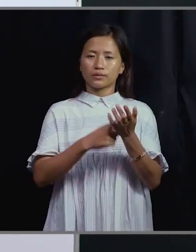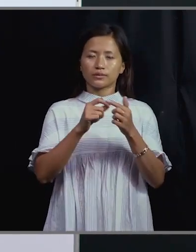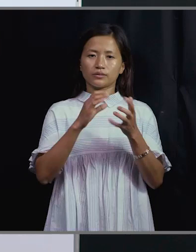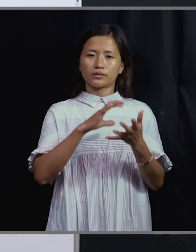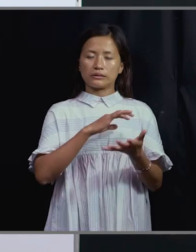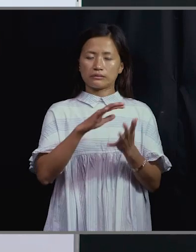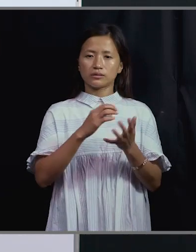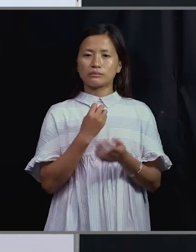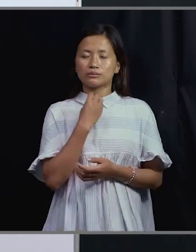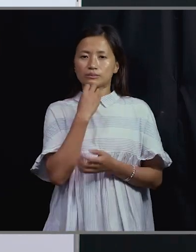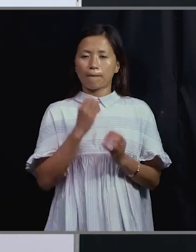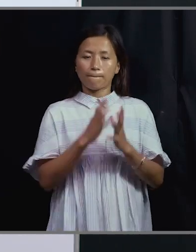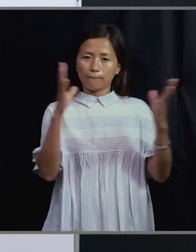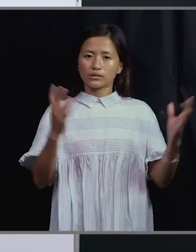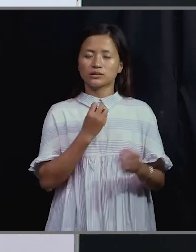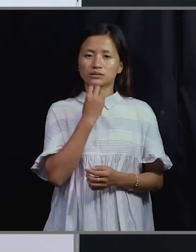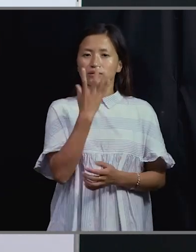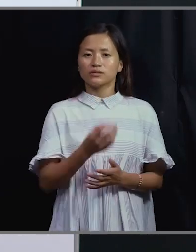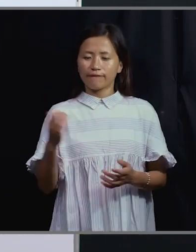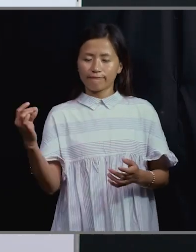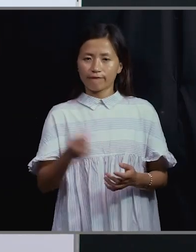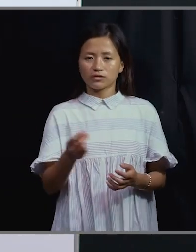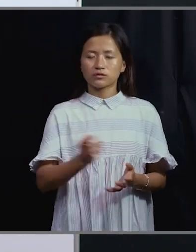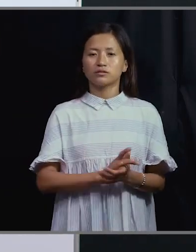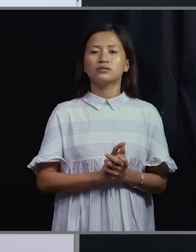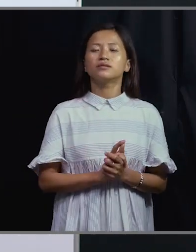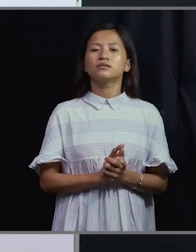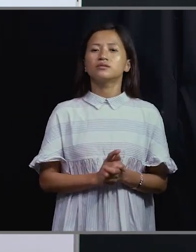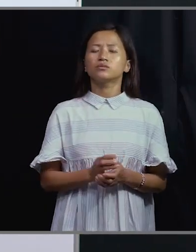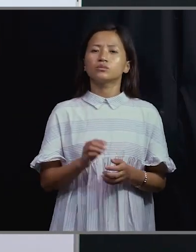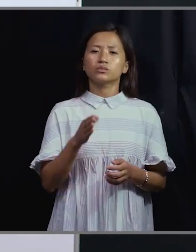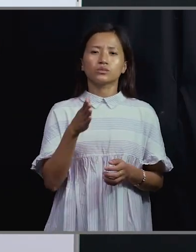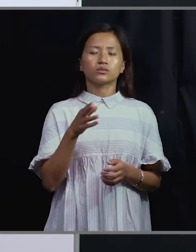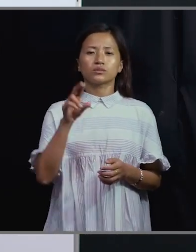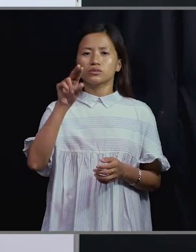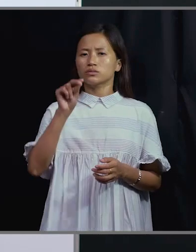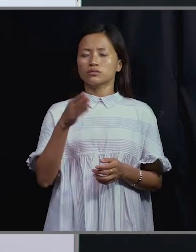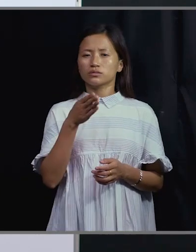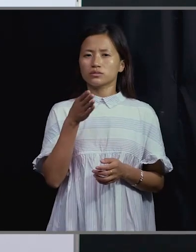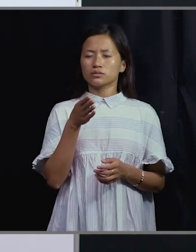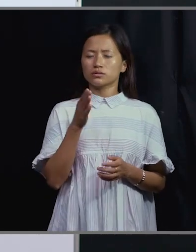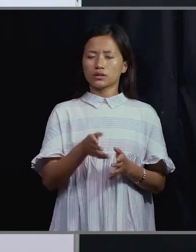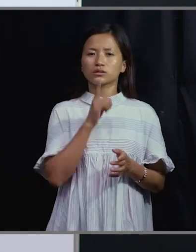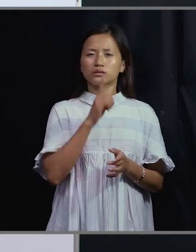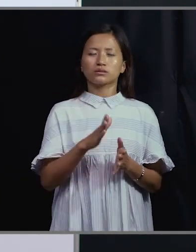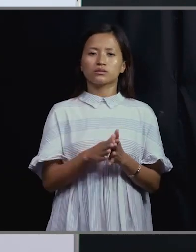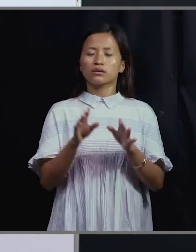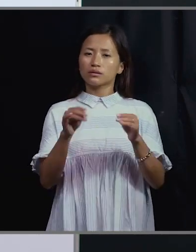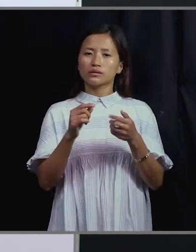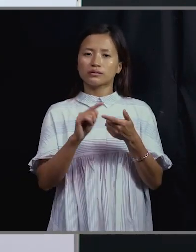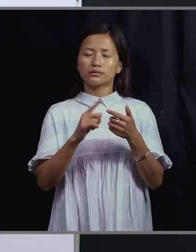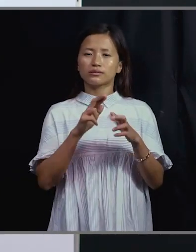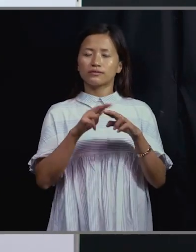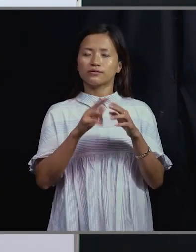becomes much easier and faster. But no such effects are observed if the